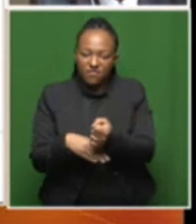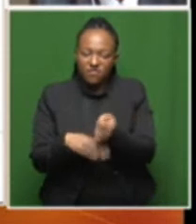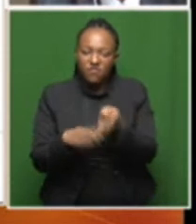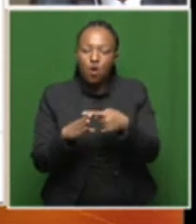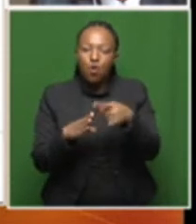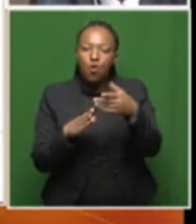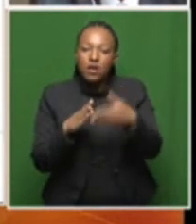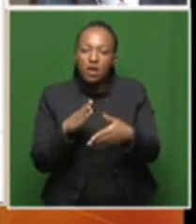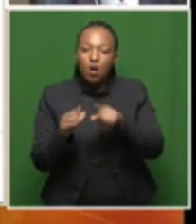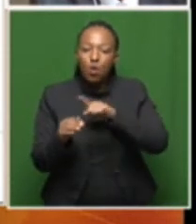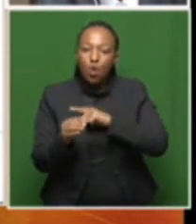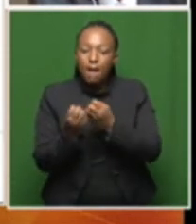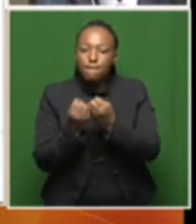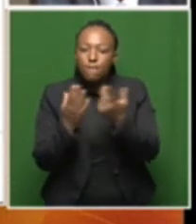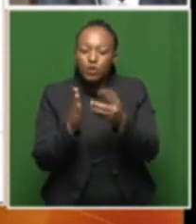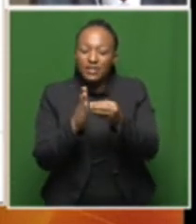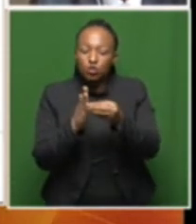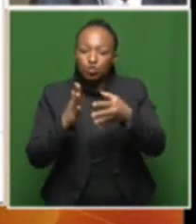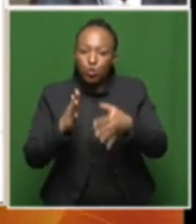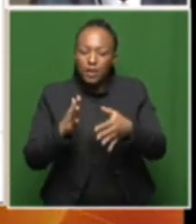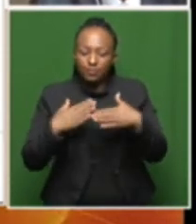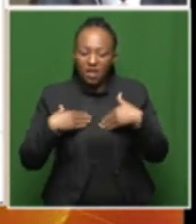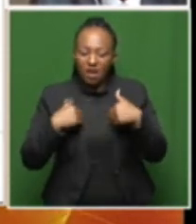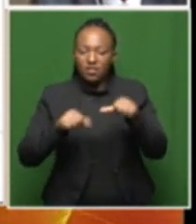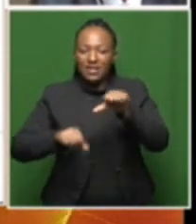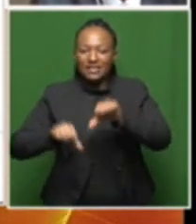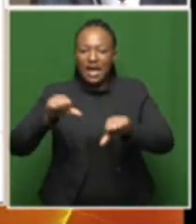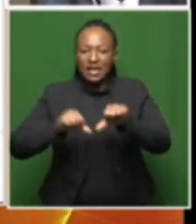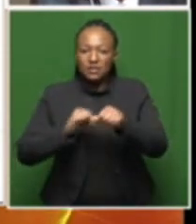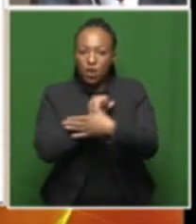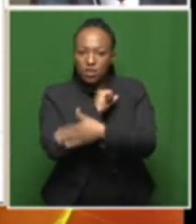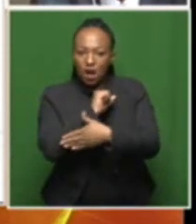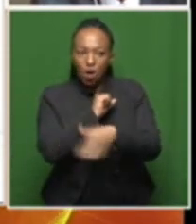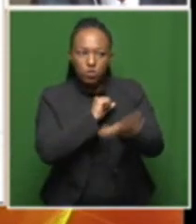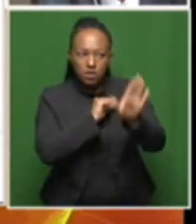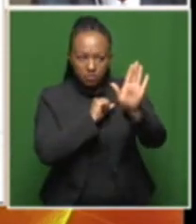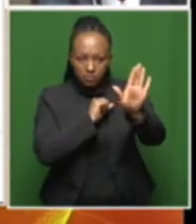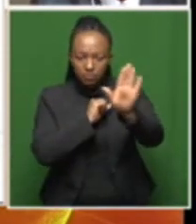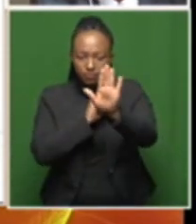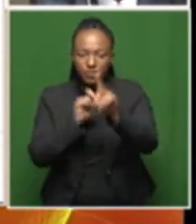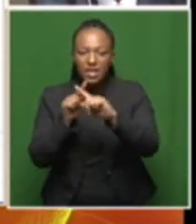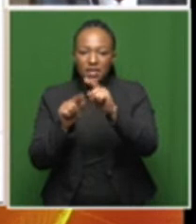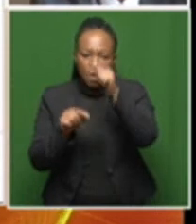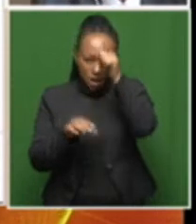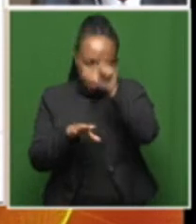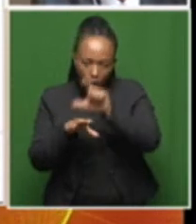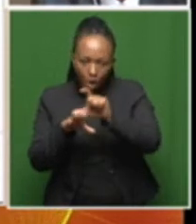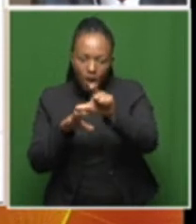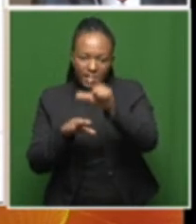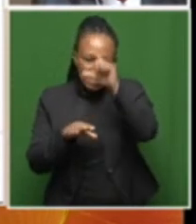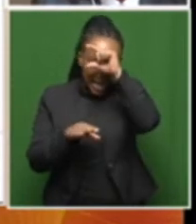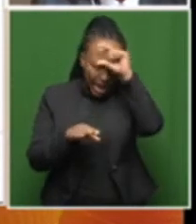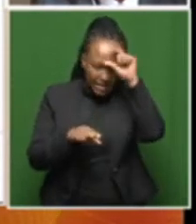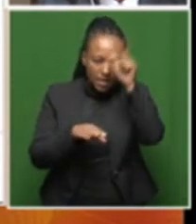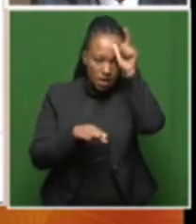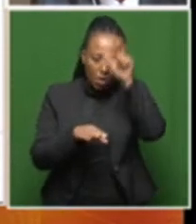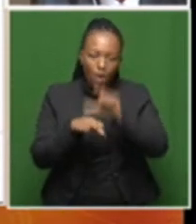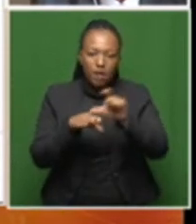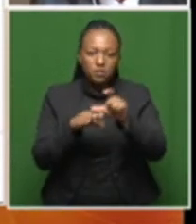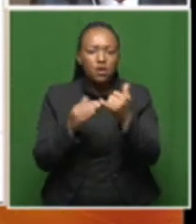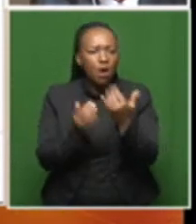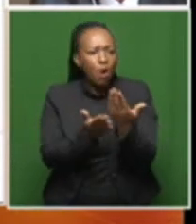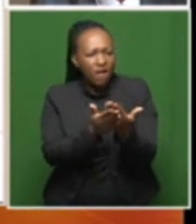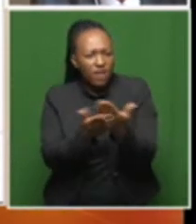large number of students from health sciences faculties around the country and colleges, nursing and other colleges, are making